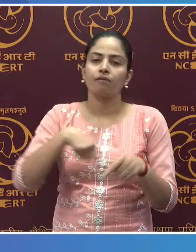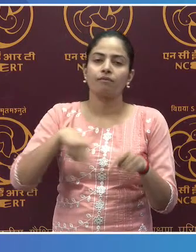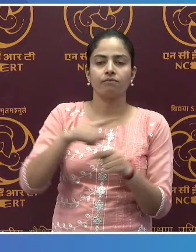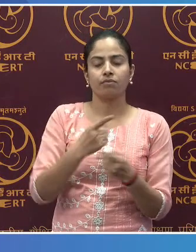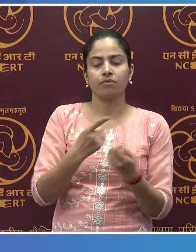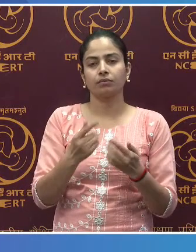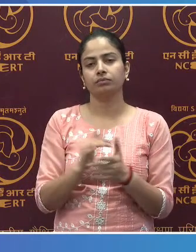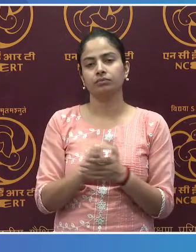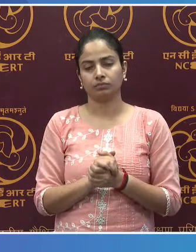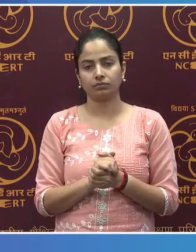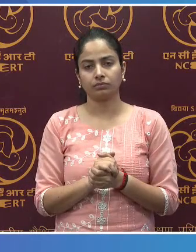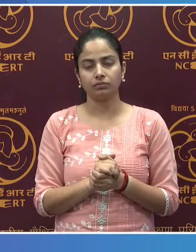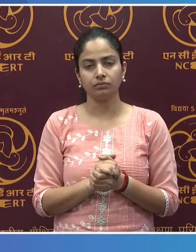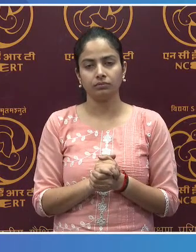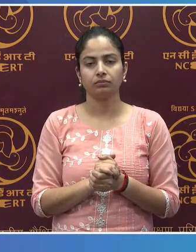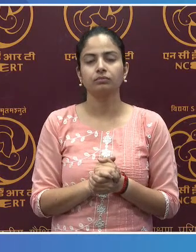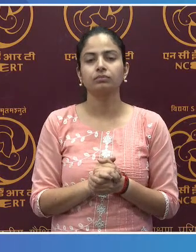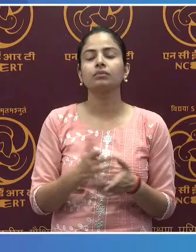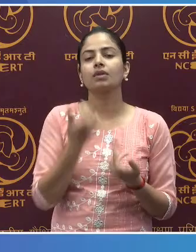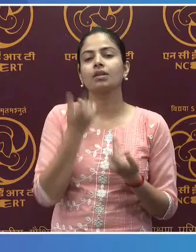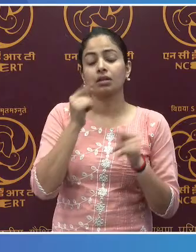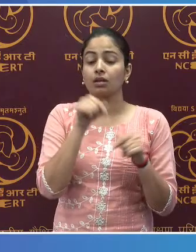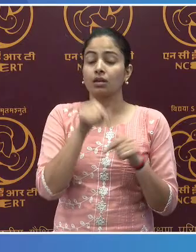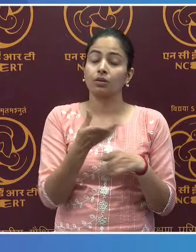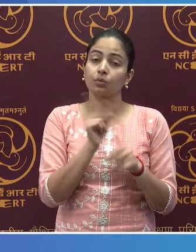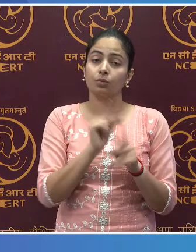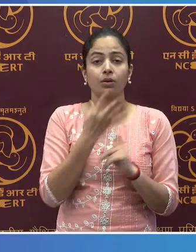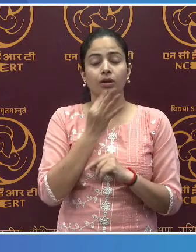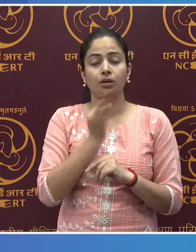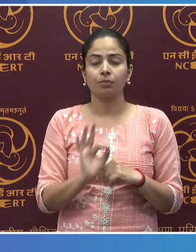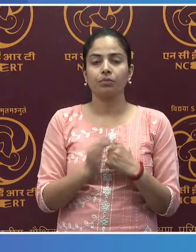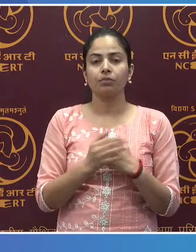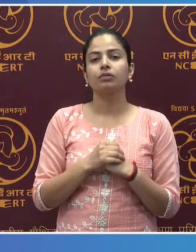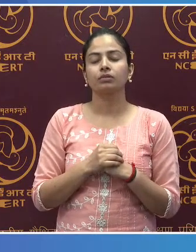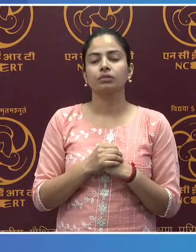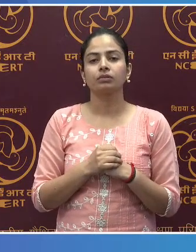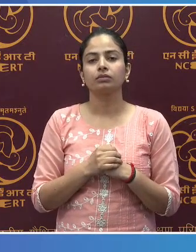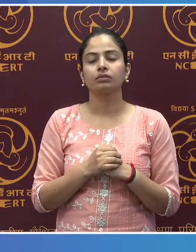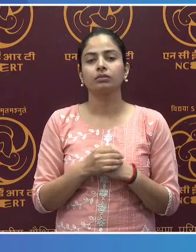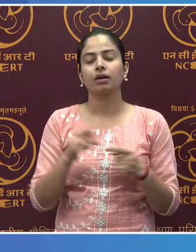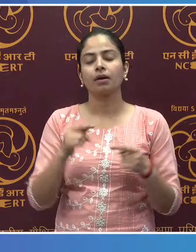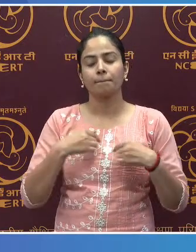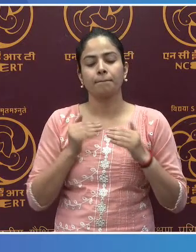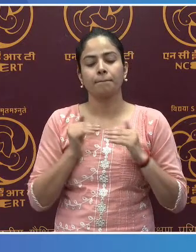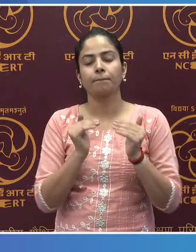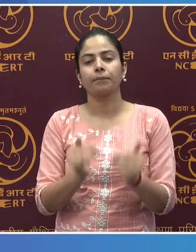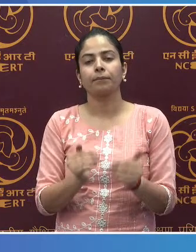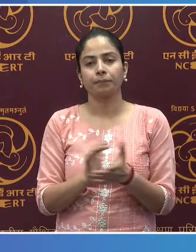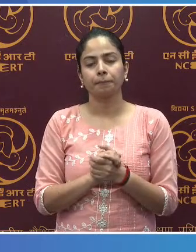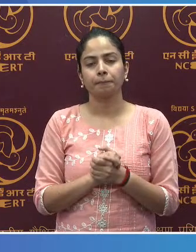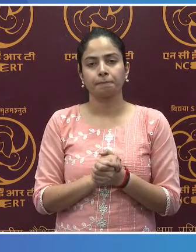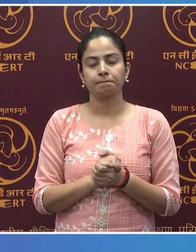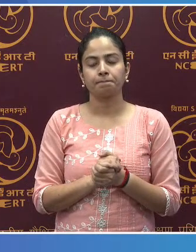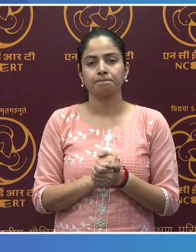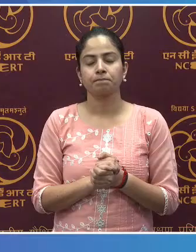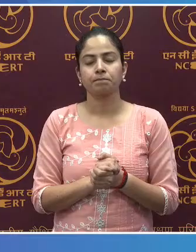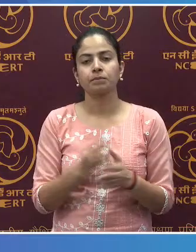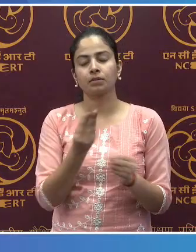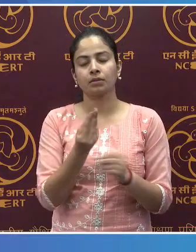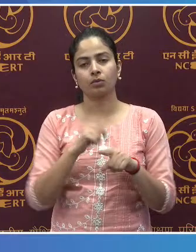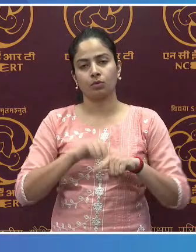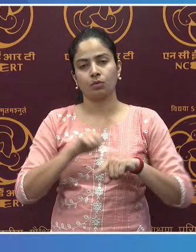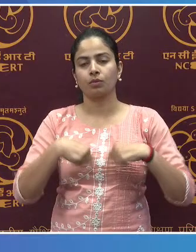Absolutely. Interdisciplinarity, again very important thing that is mentioned in the education policy. I will be dealing this interdisciplinarity in a short while from